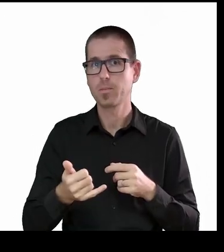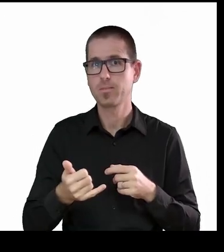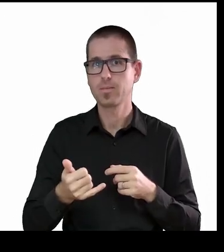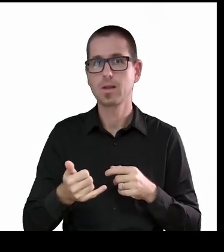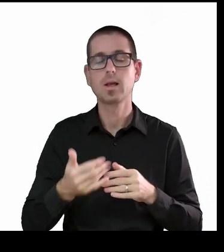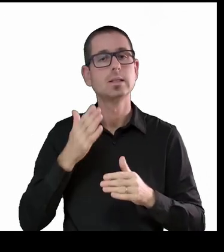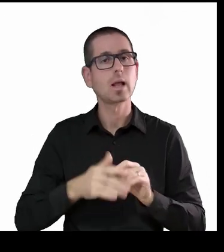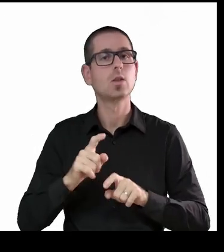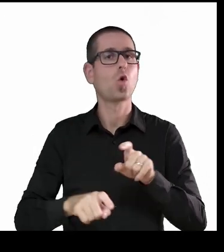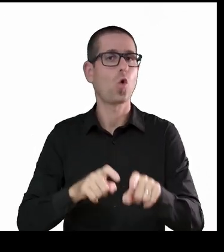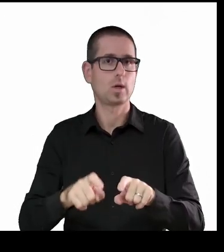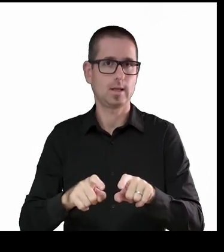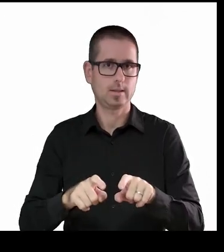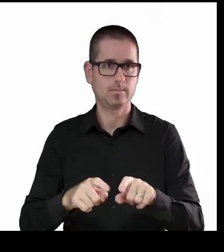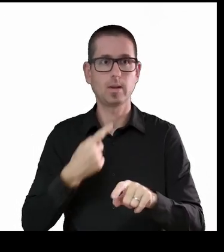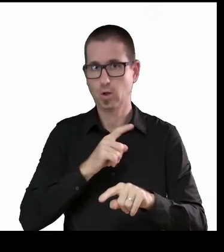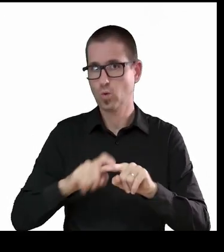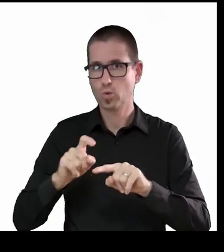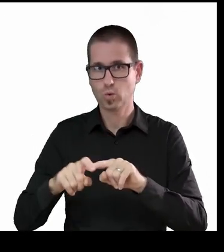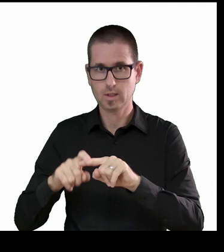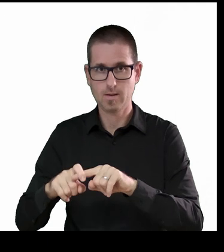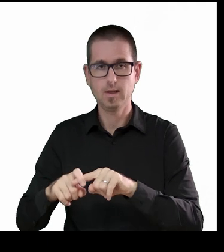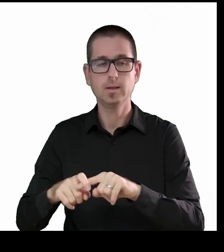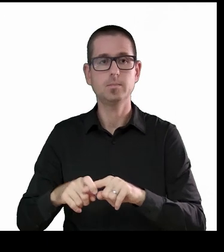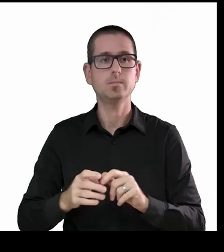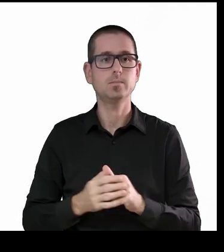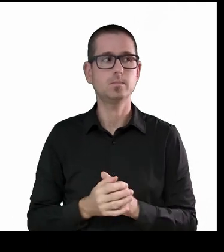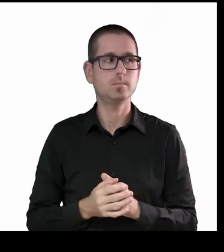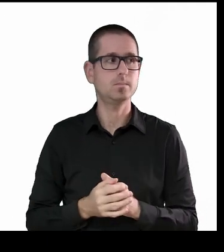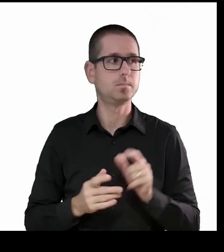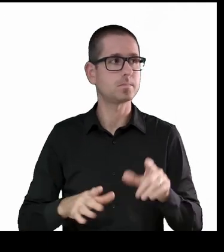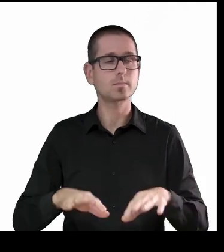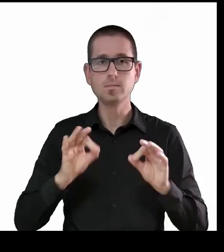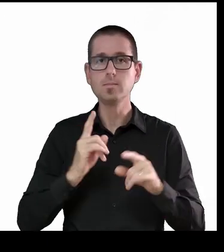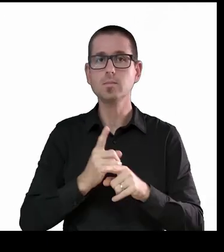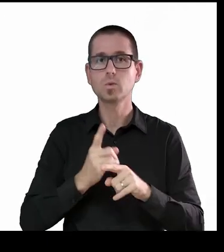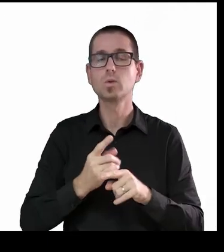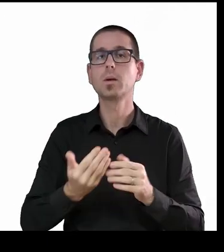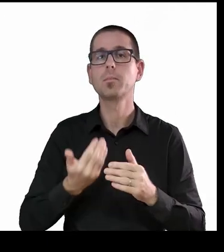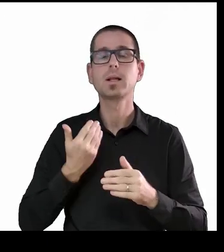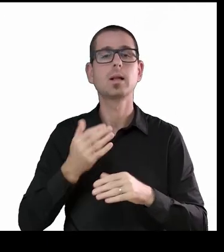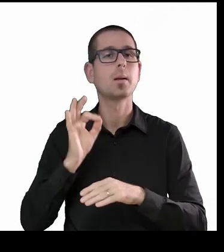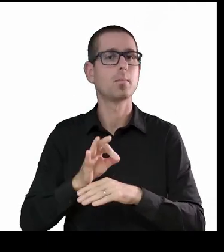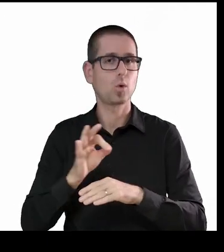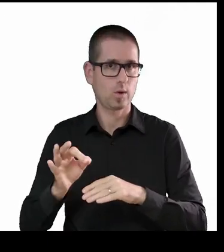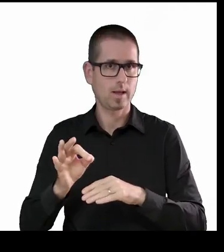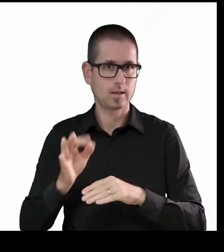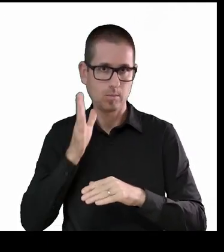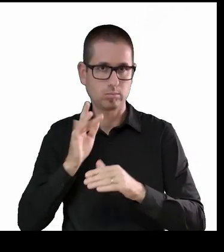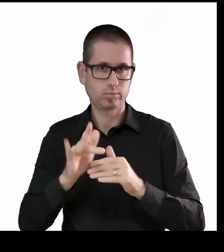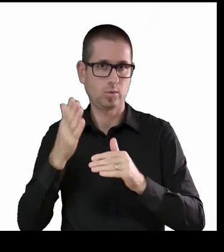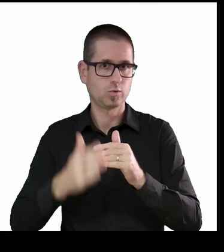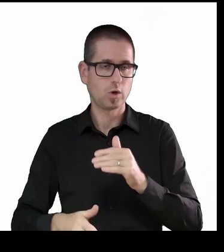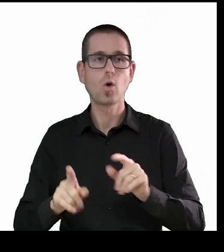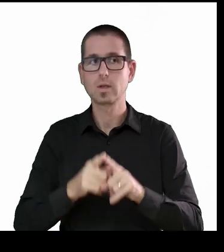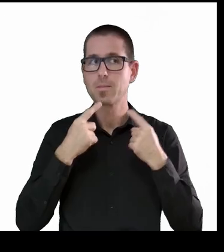final step of the tool, and you can find before the project is going to end, as we said before,